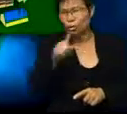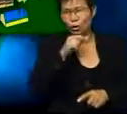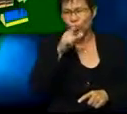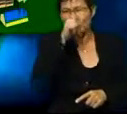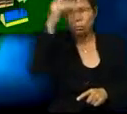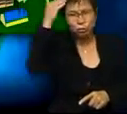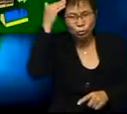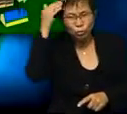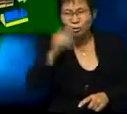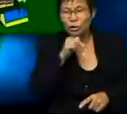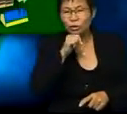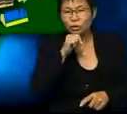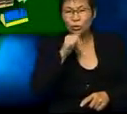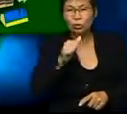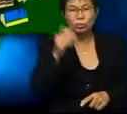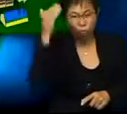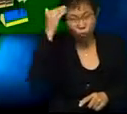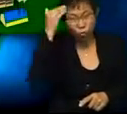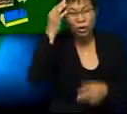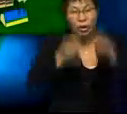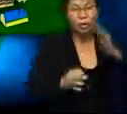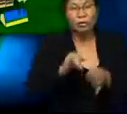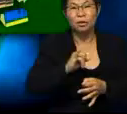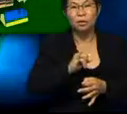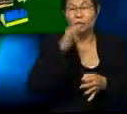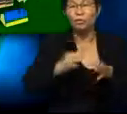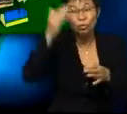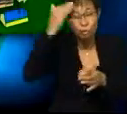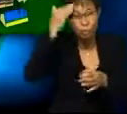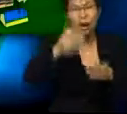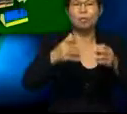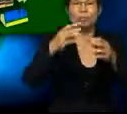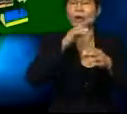to know that, because if you did, I'd be out of a job.